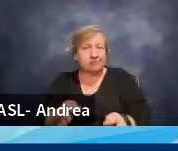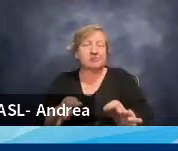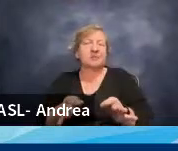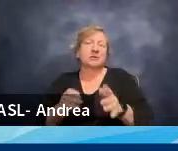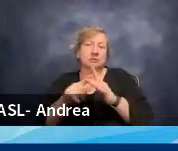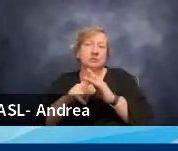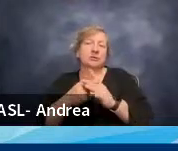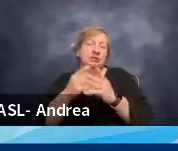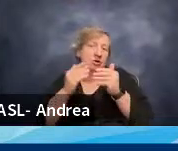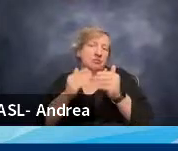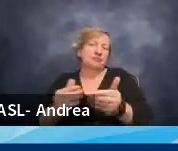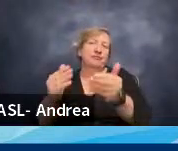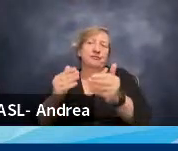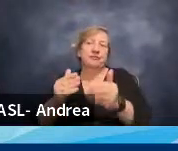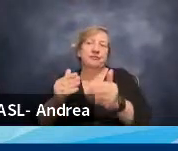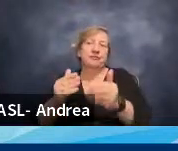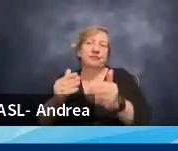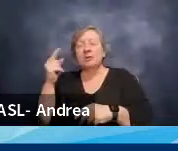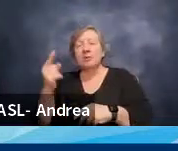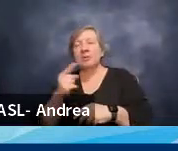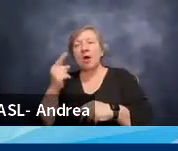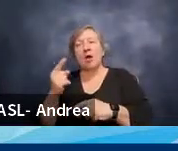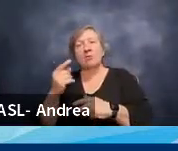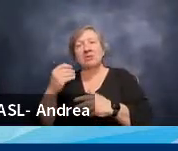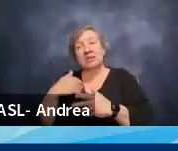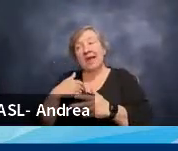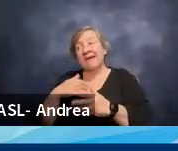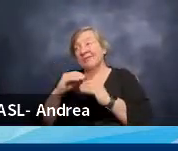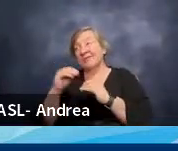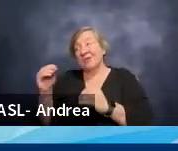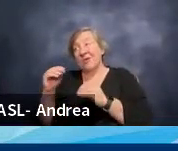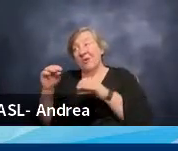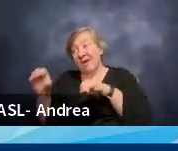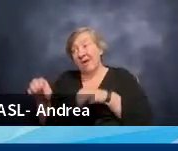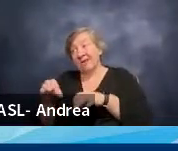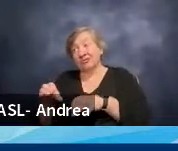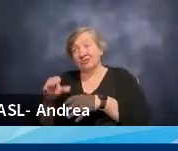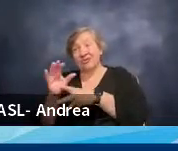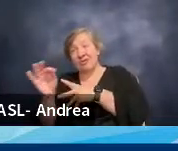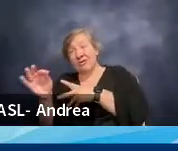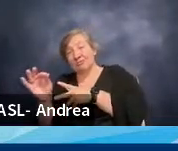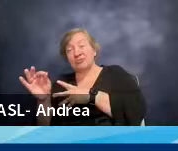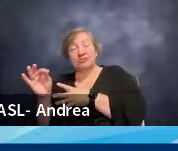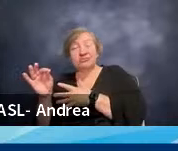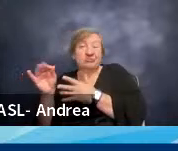But we always look at that no action alternative as part of the analysis.